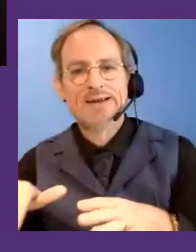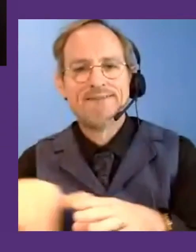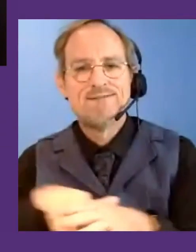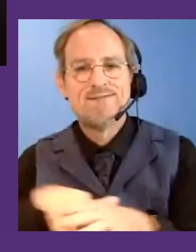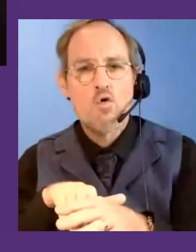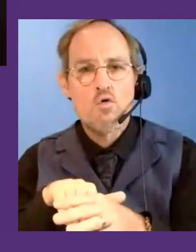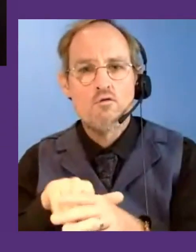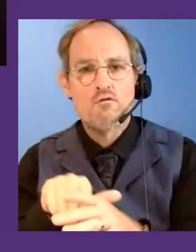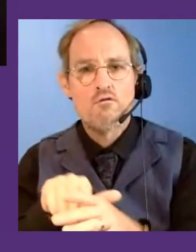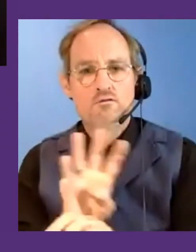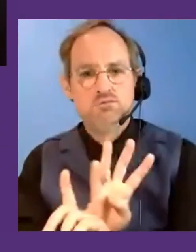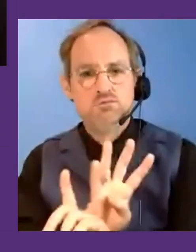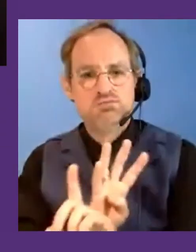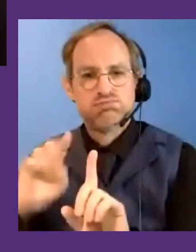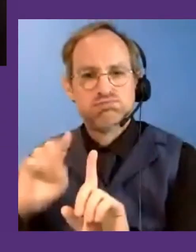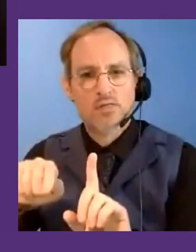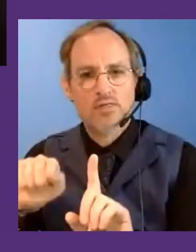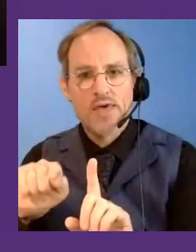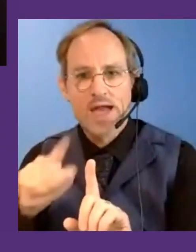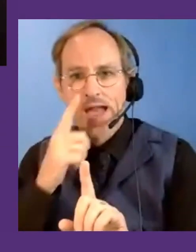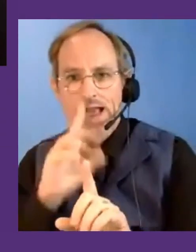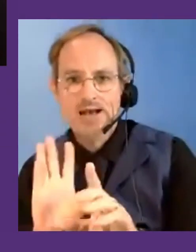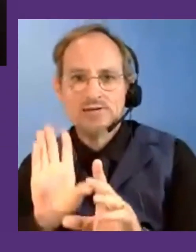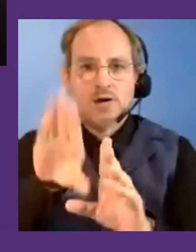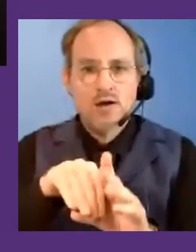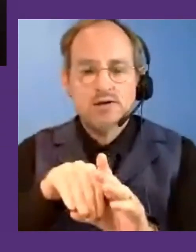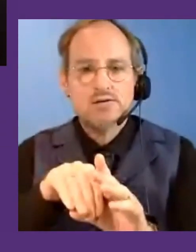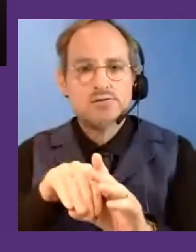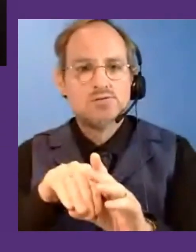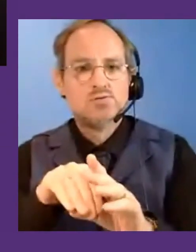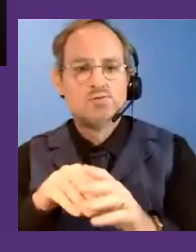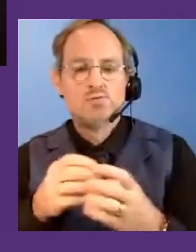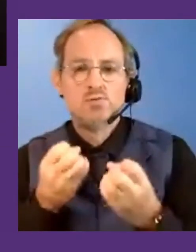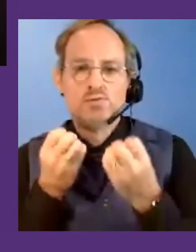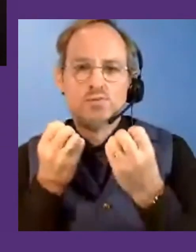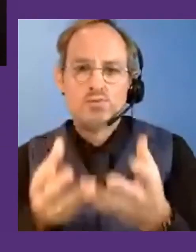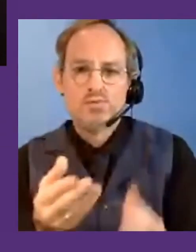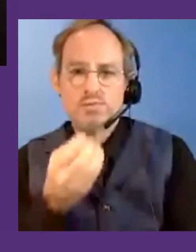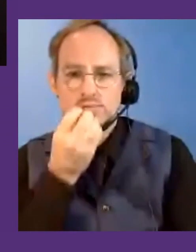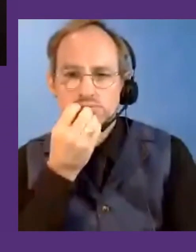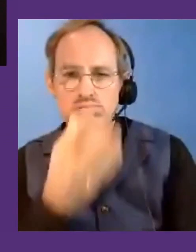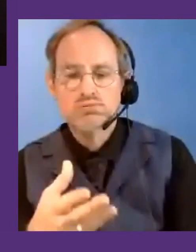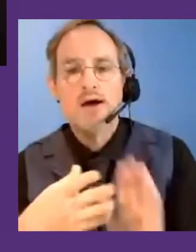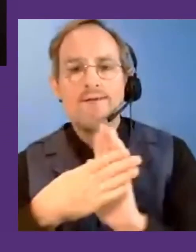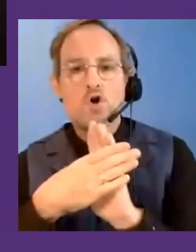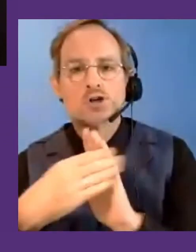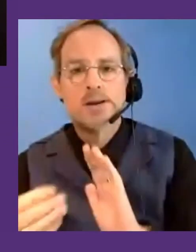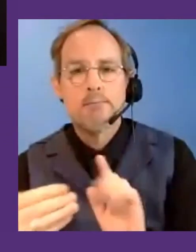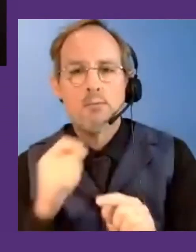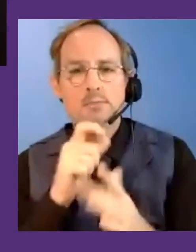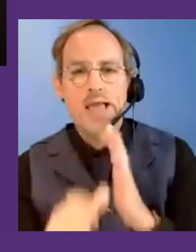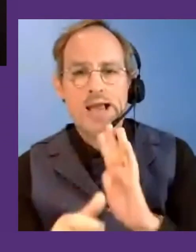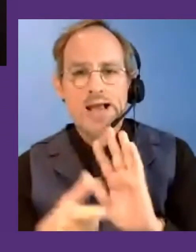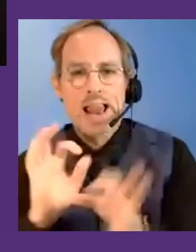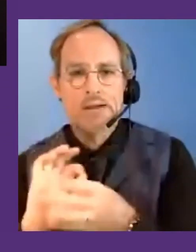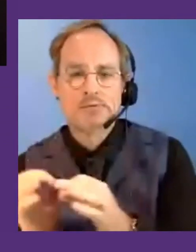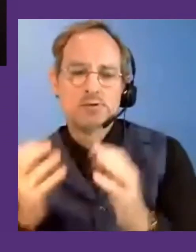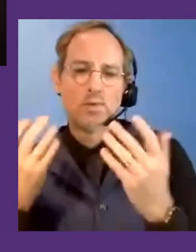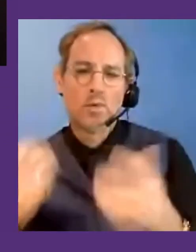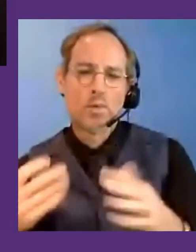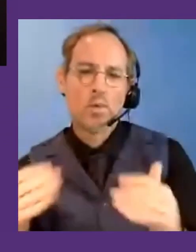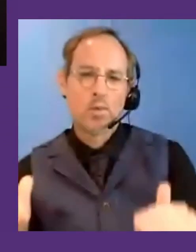and to be able to deliver such amazing. The Paralympics were just an incredible feat on TV. It was